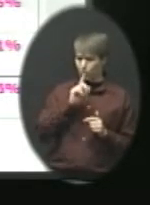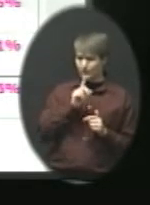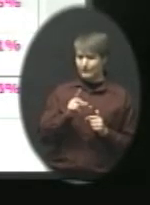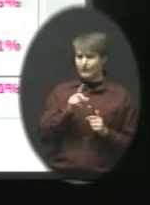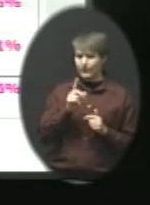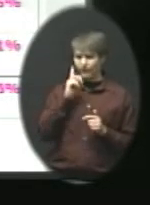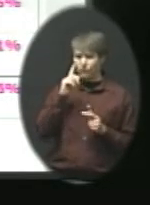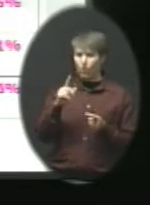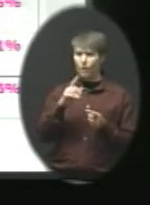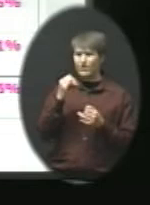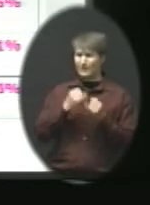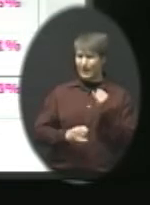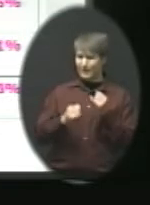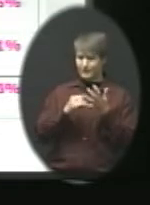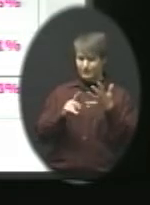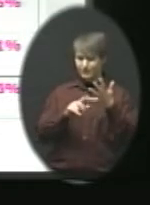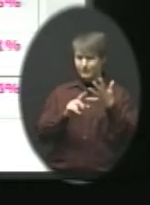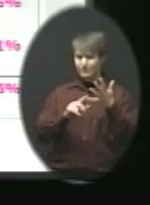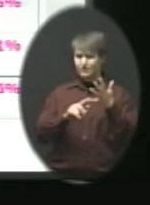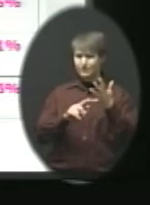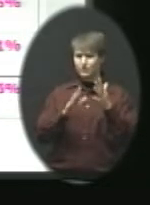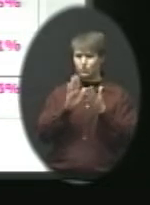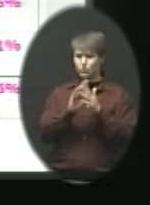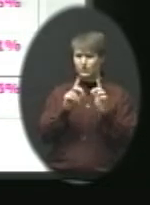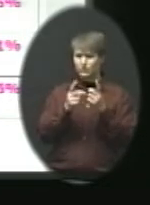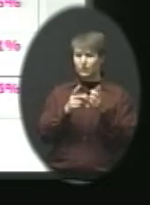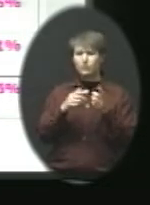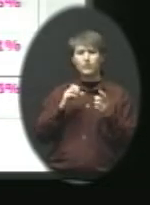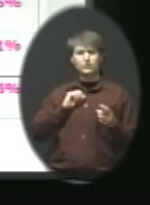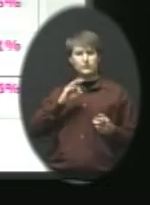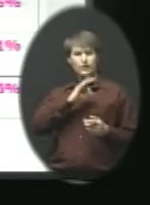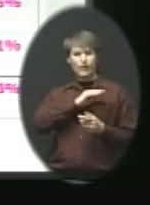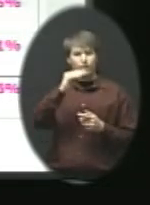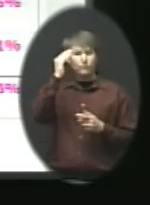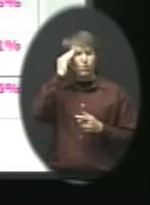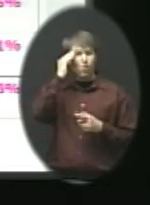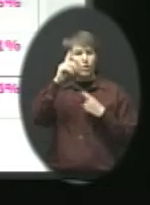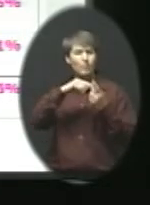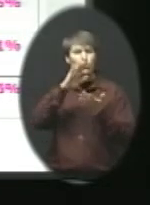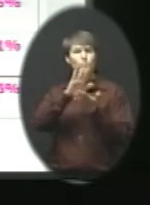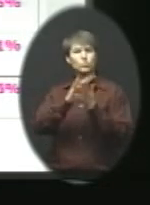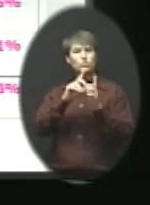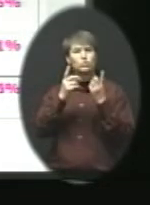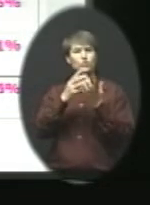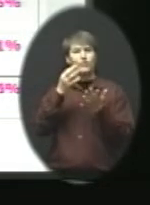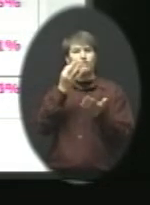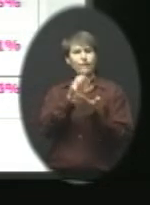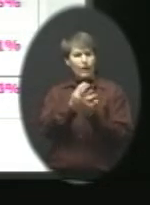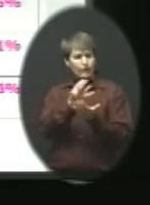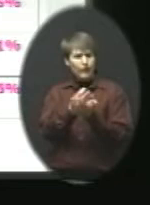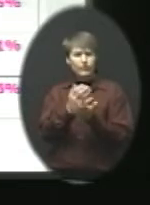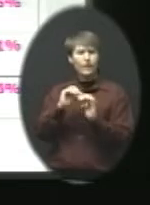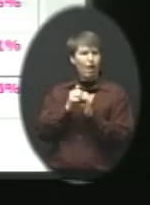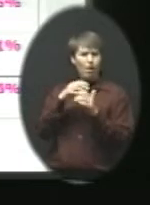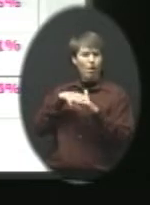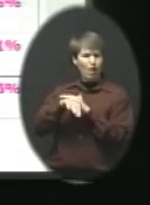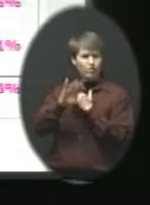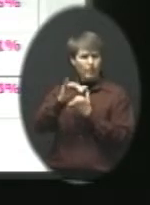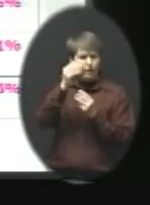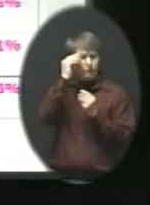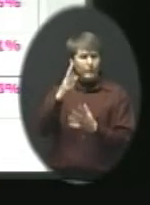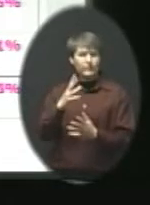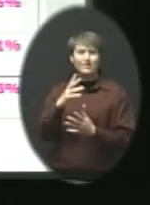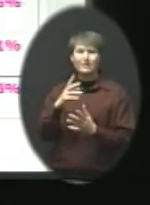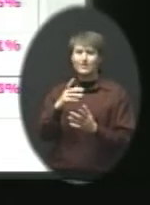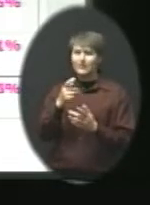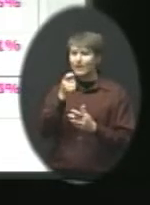are low in the last area in the district, and the staff knowing about the district's finances and budget and how to access that information, a bit lower, of